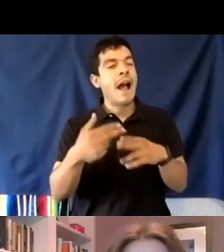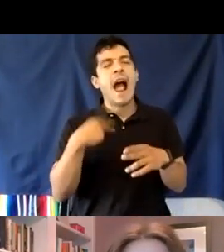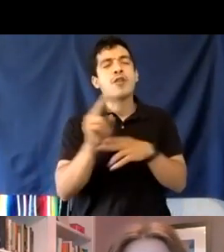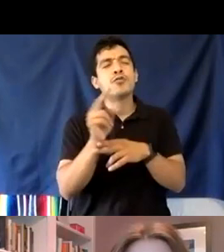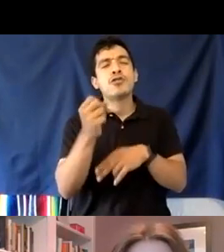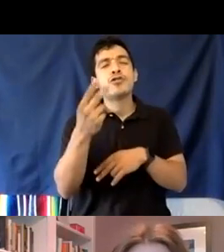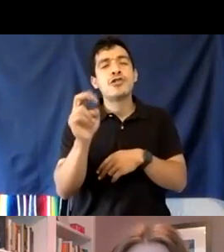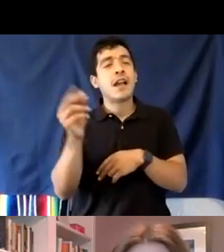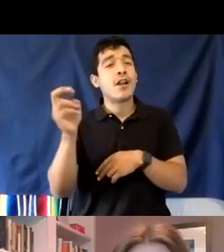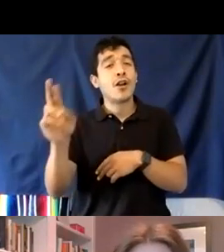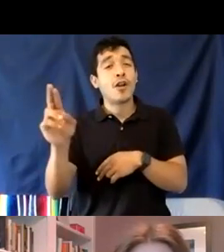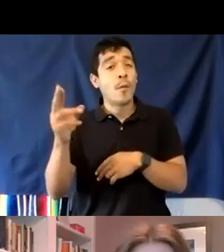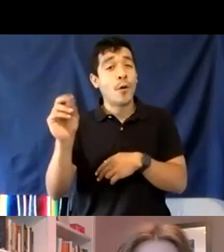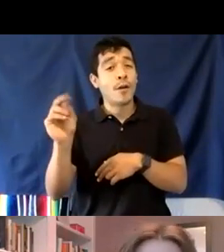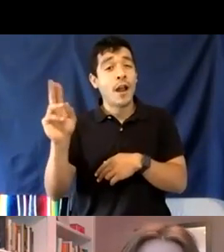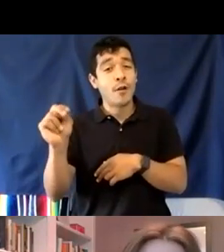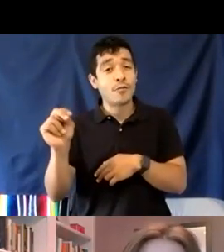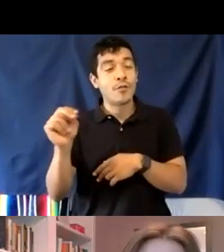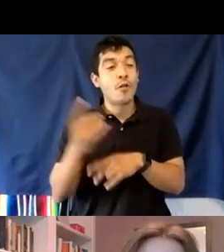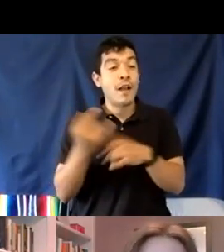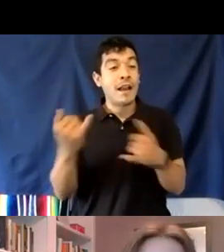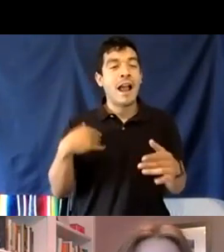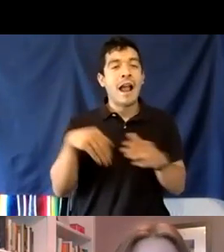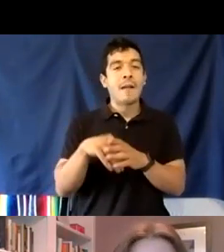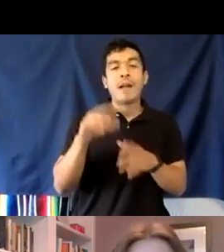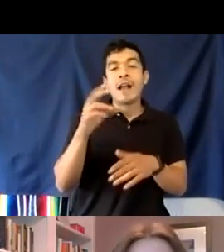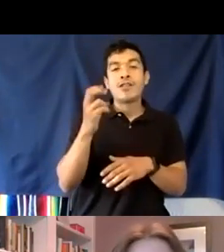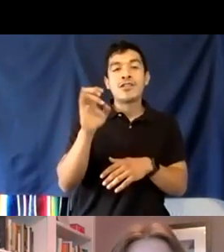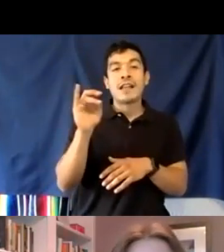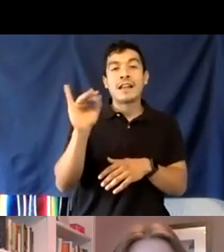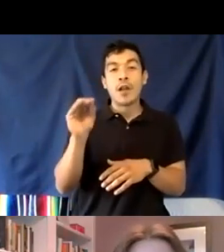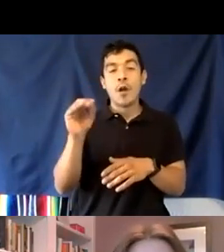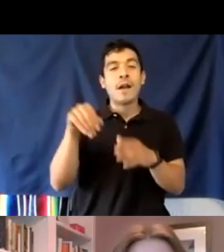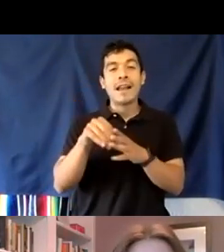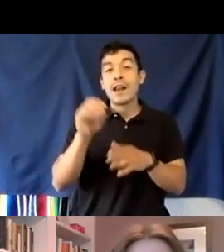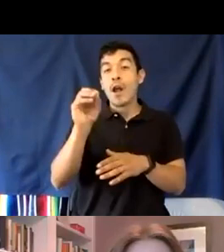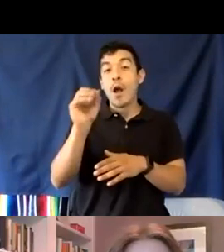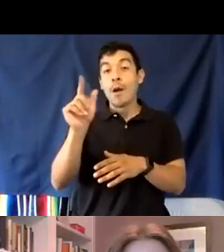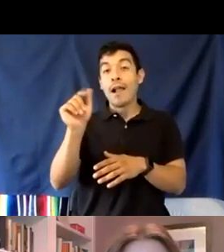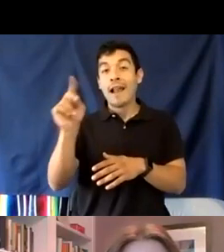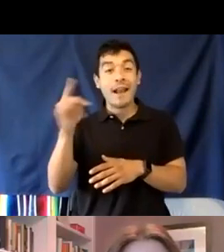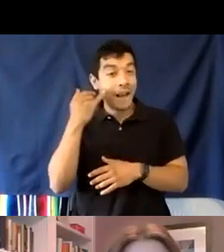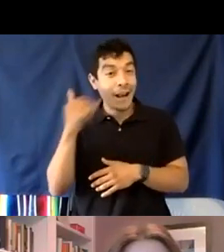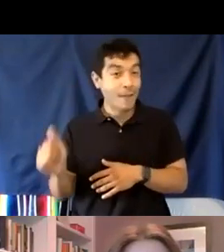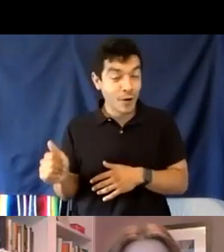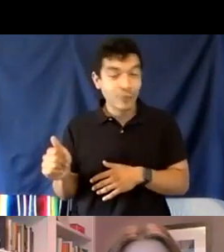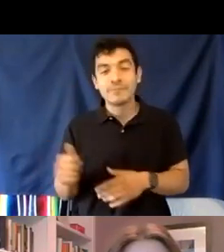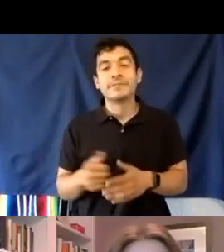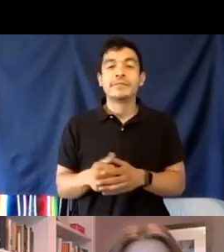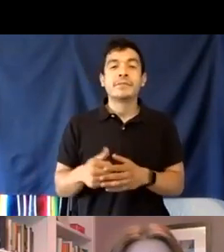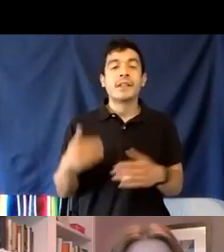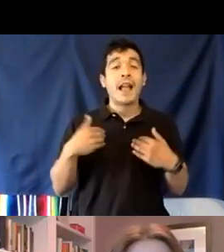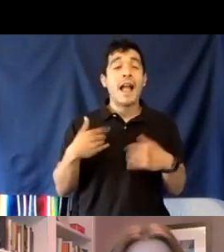am currently in Chechenyo and Ohlone lands in Oakland, California. I have